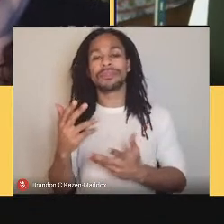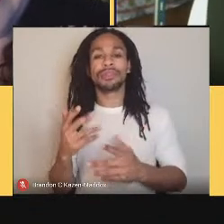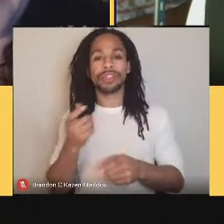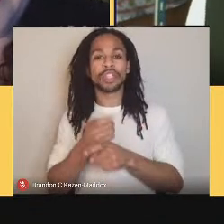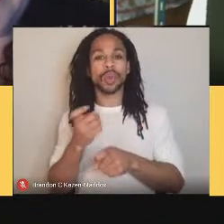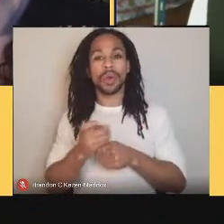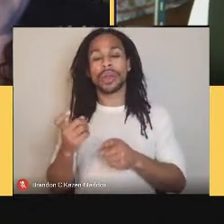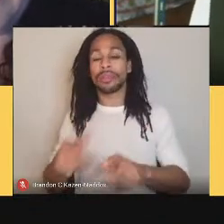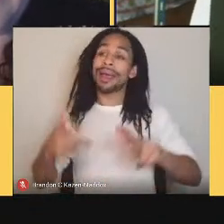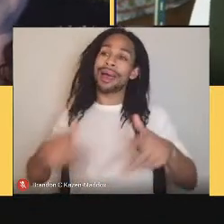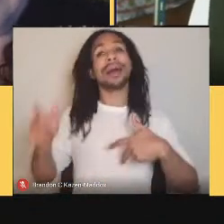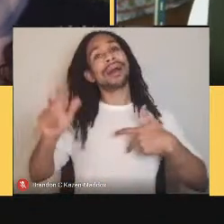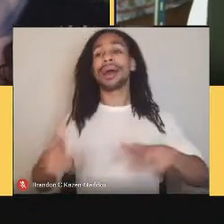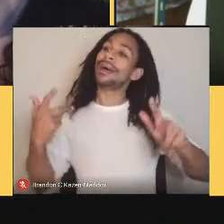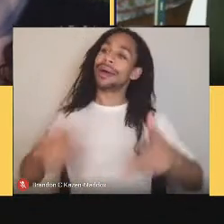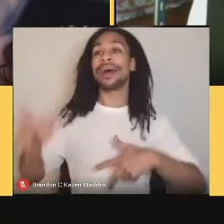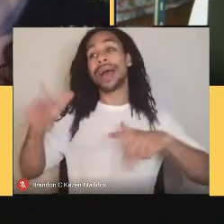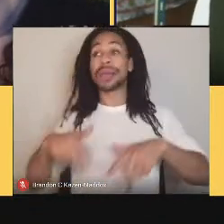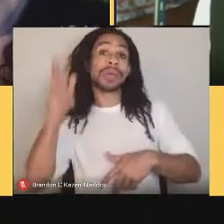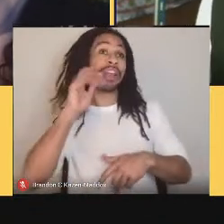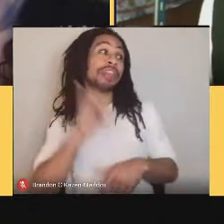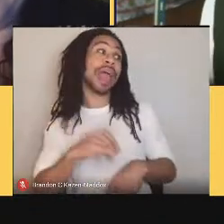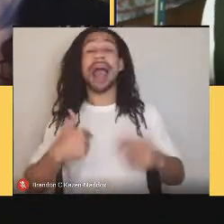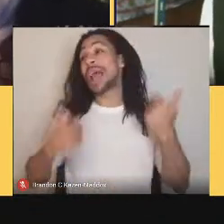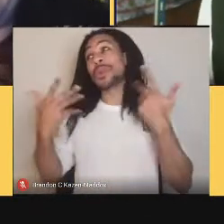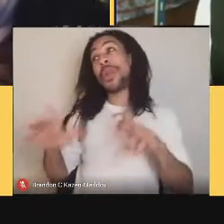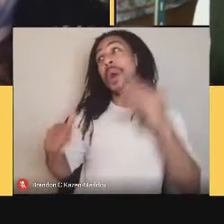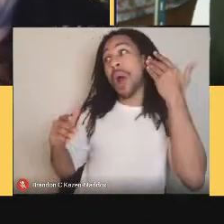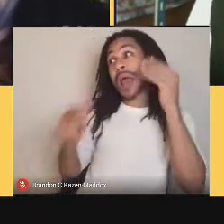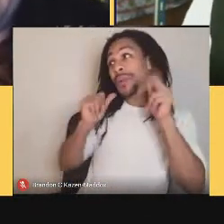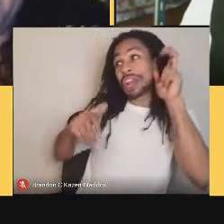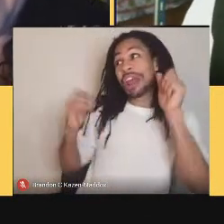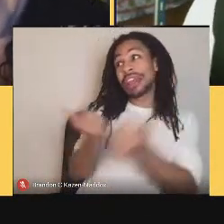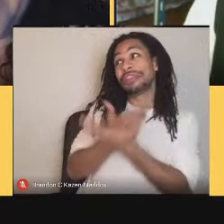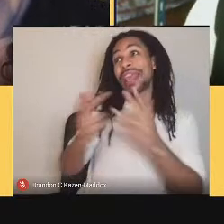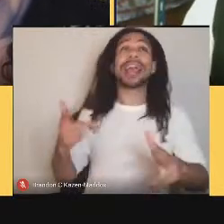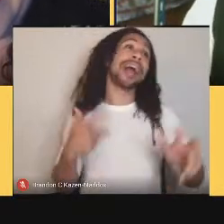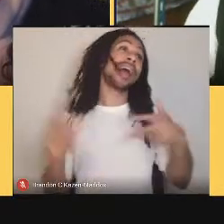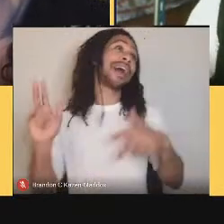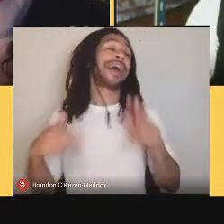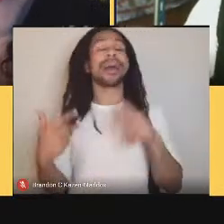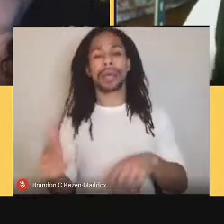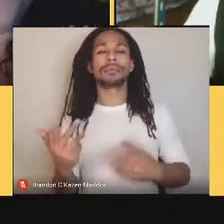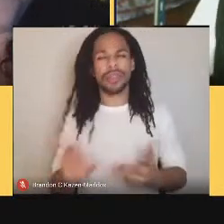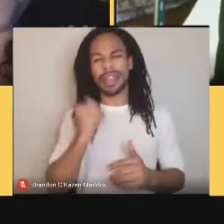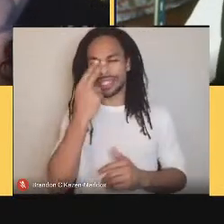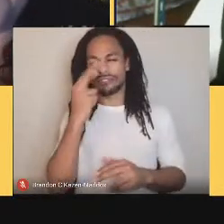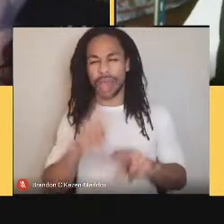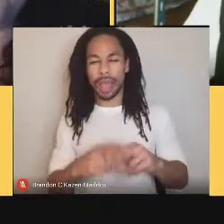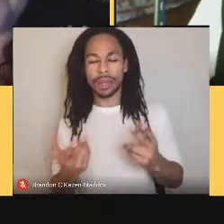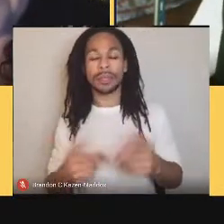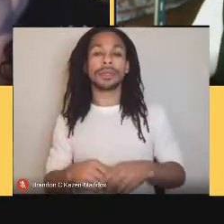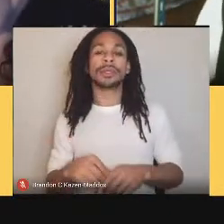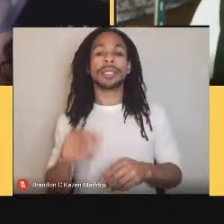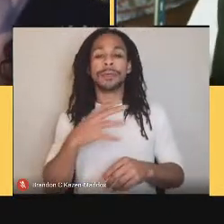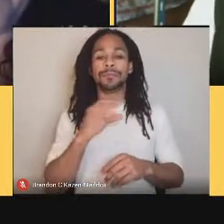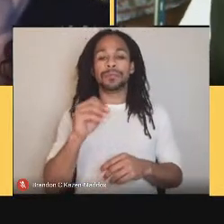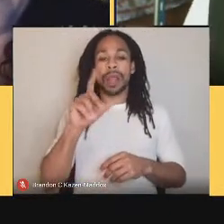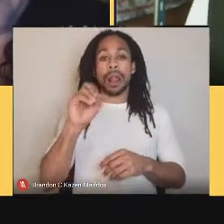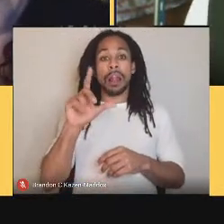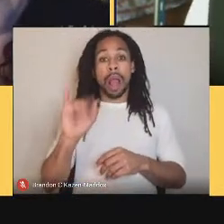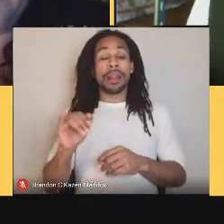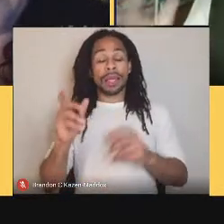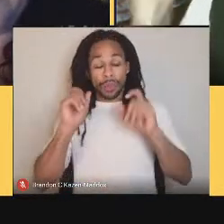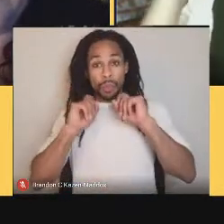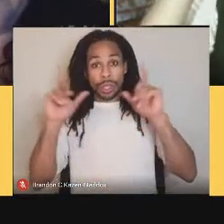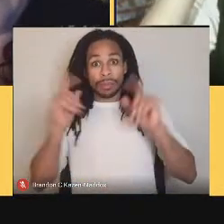that. Theme. Okay, I finally heard it that time. All right, I get it. You know, and especially in episode 5 was kind of the fun one. You know, Lolly's waking up from her crazy